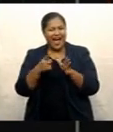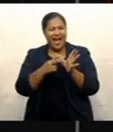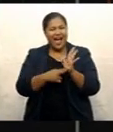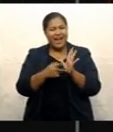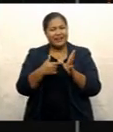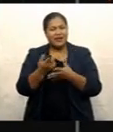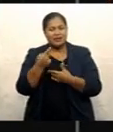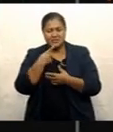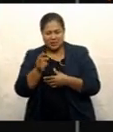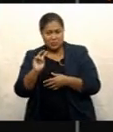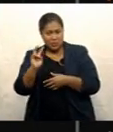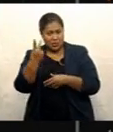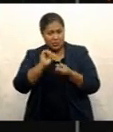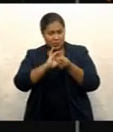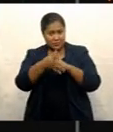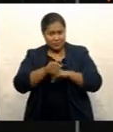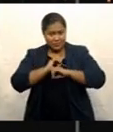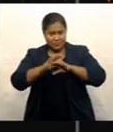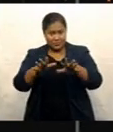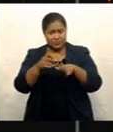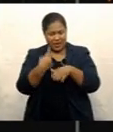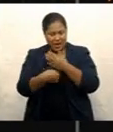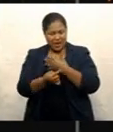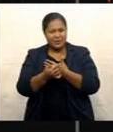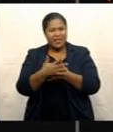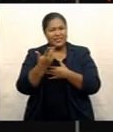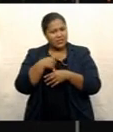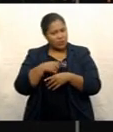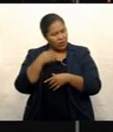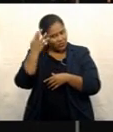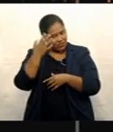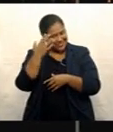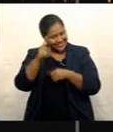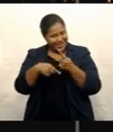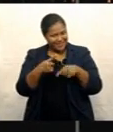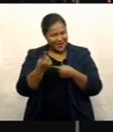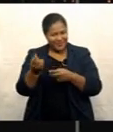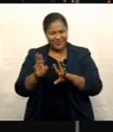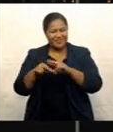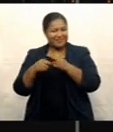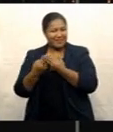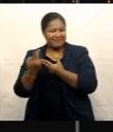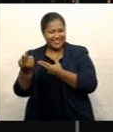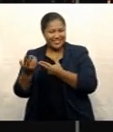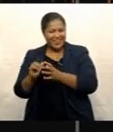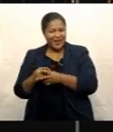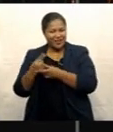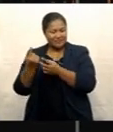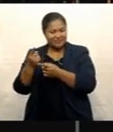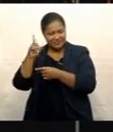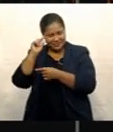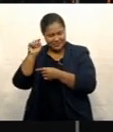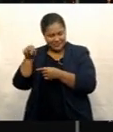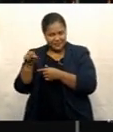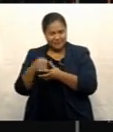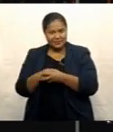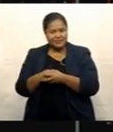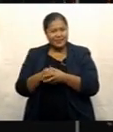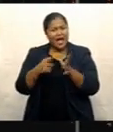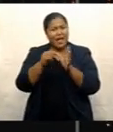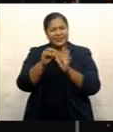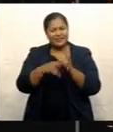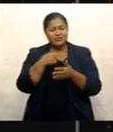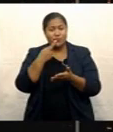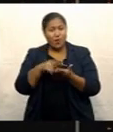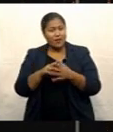the second wave of the coronavirus has left them concerned for their fellow countrymen. Apinisa Wangai-Randova reports most of